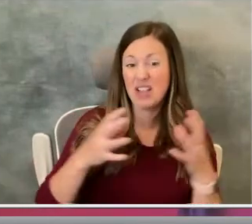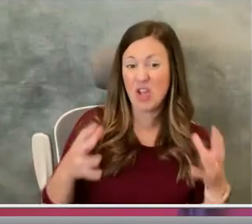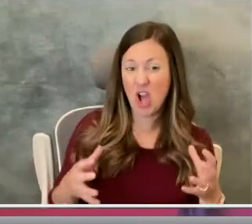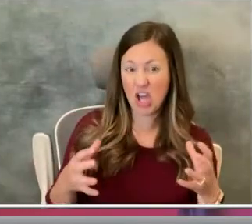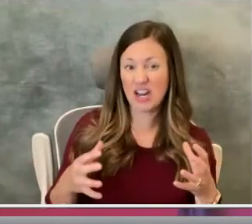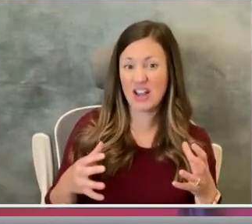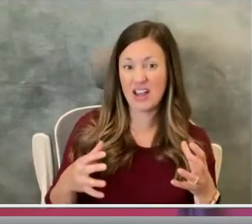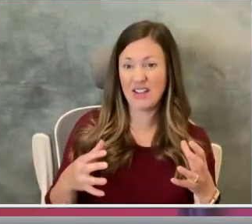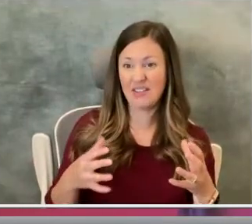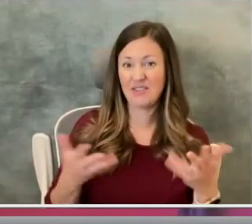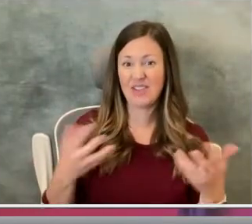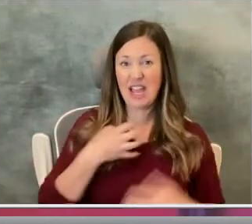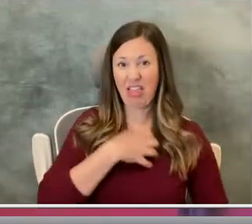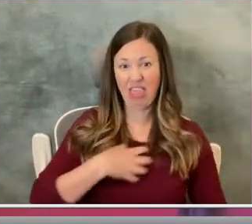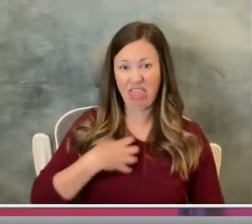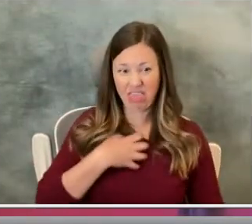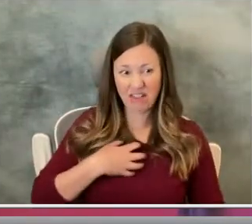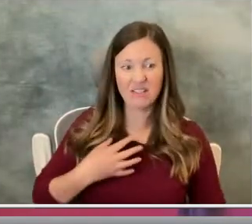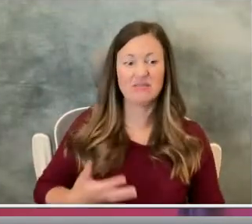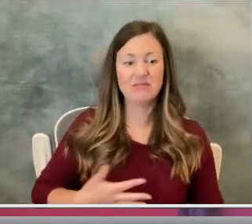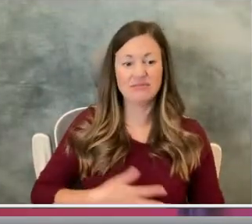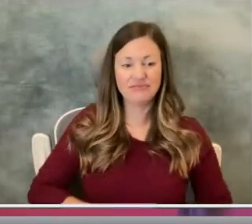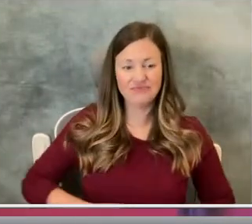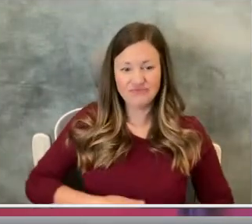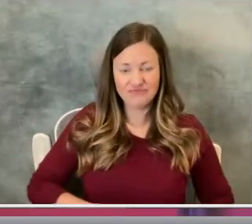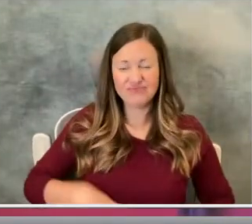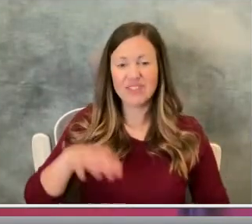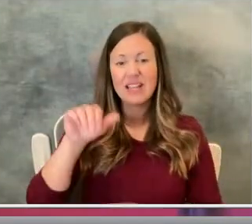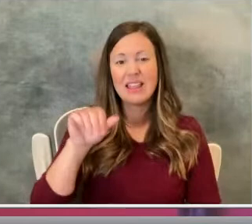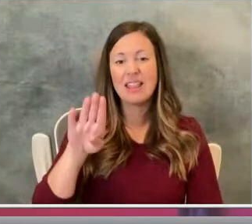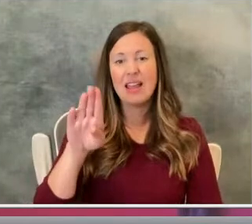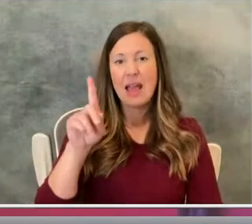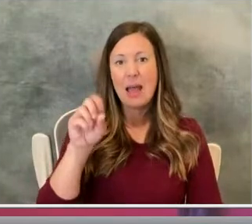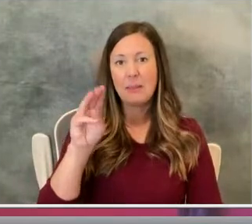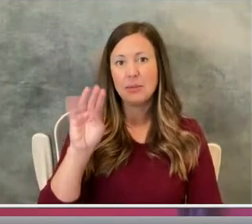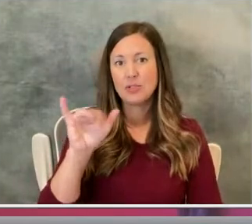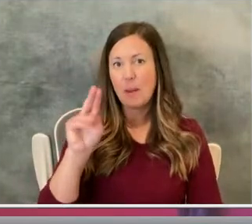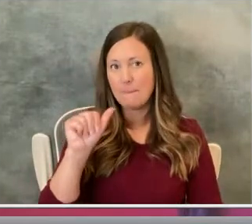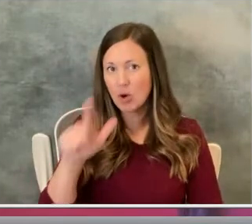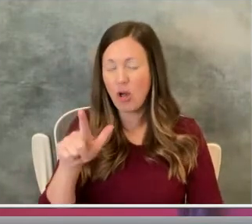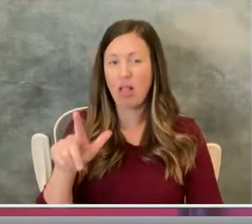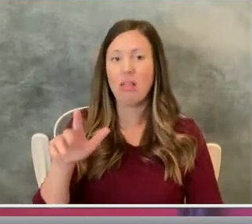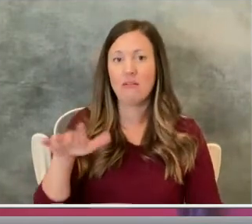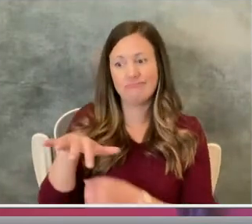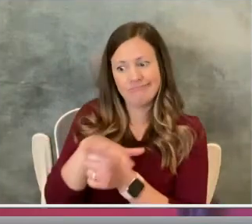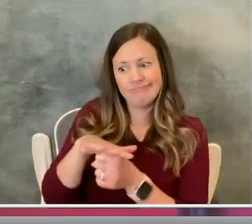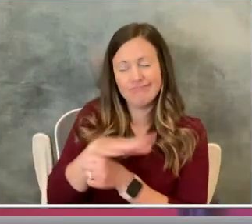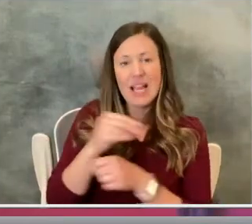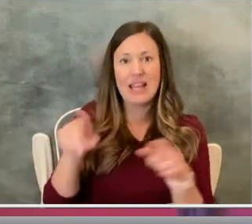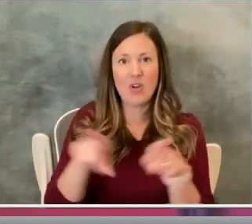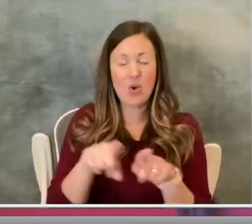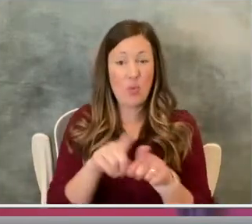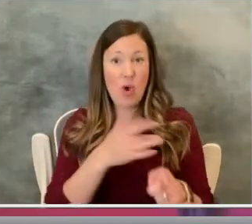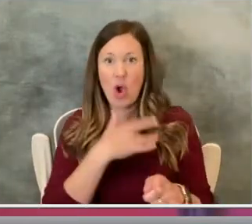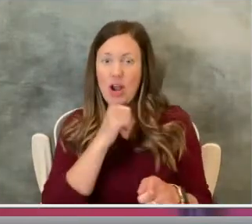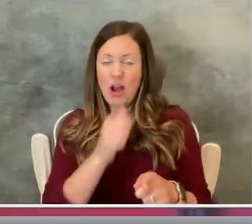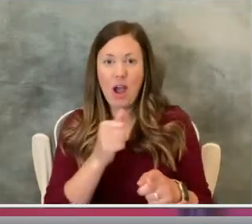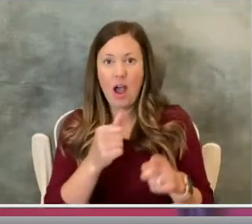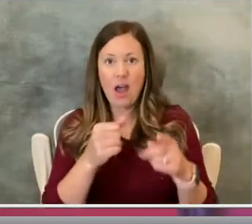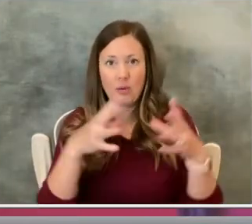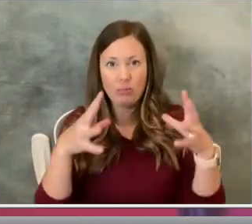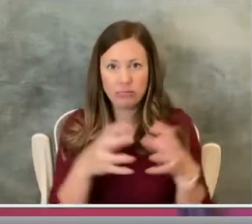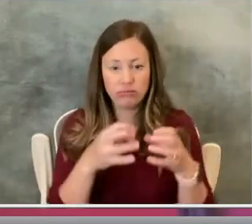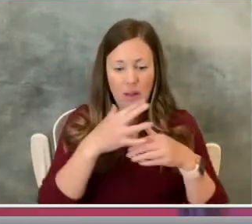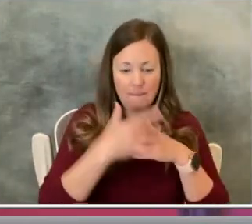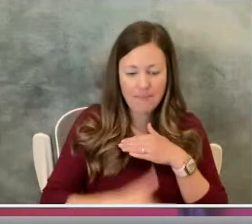congestion in the abdominal organs and venous congestion, because the heart is not only not pumping out properly, but it's also